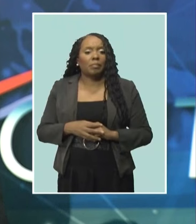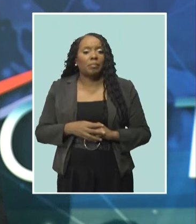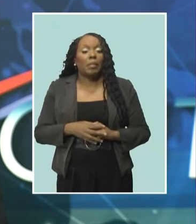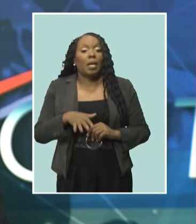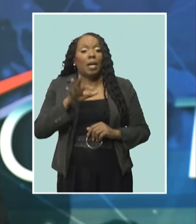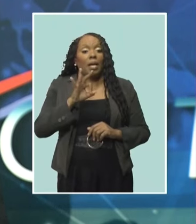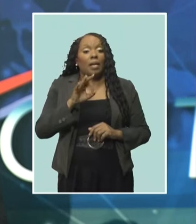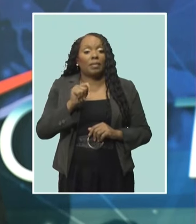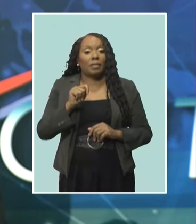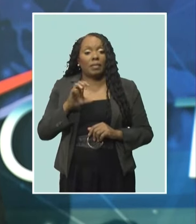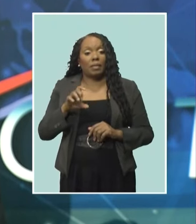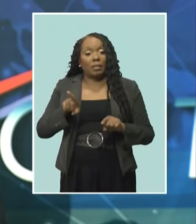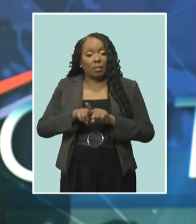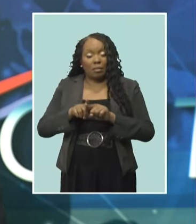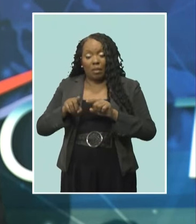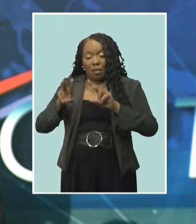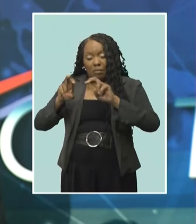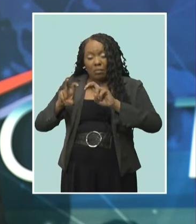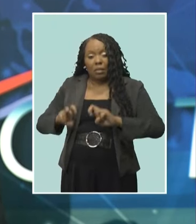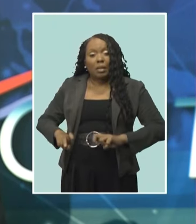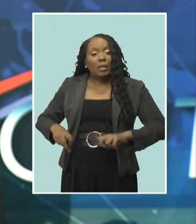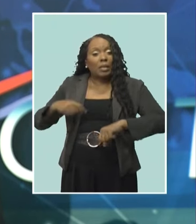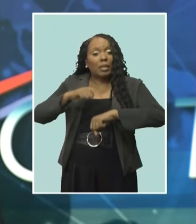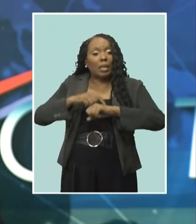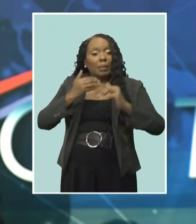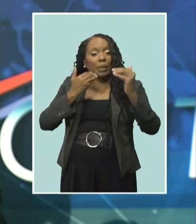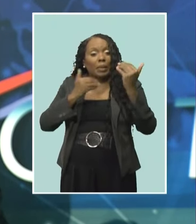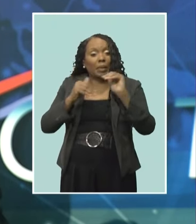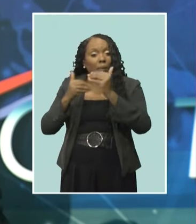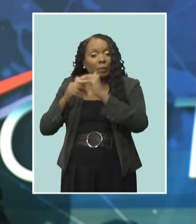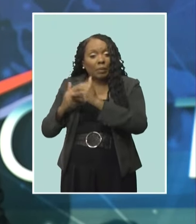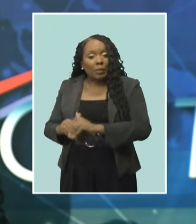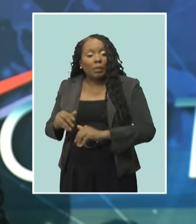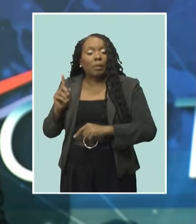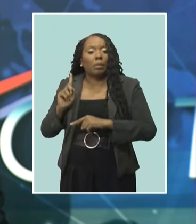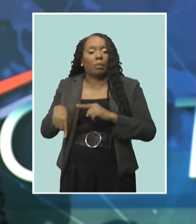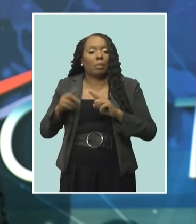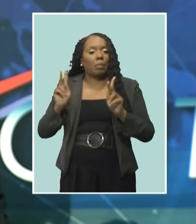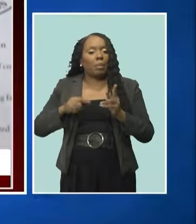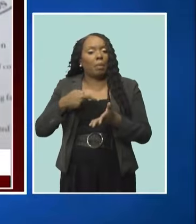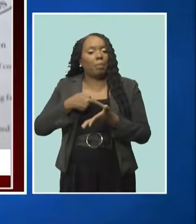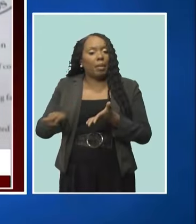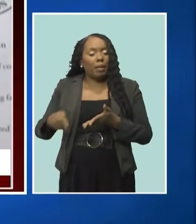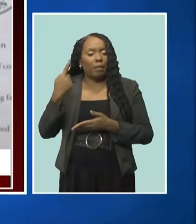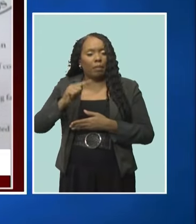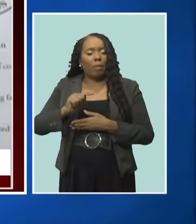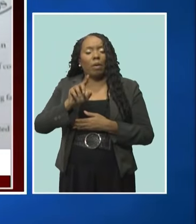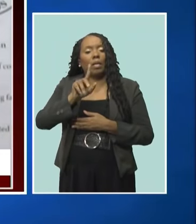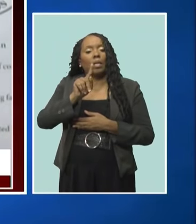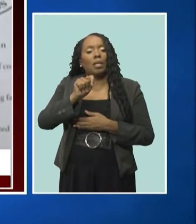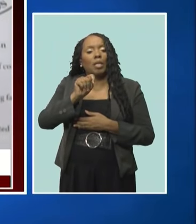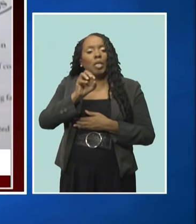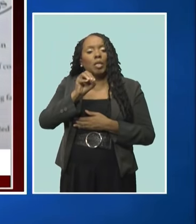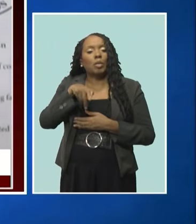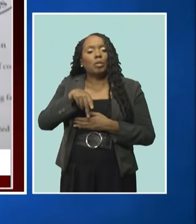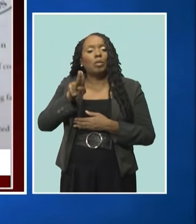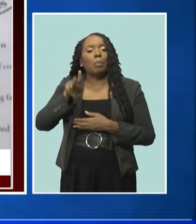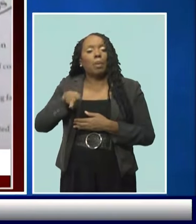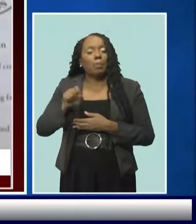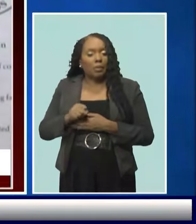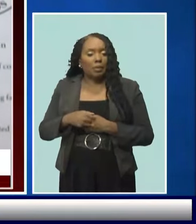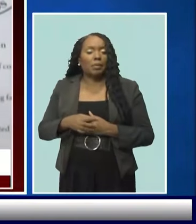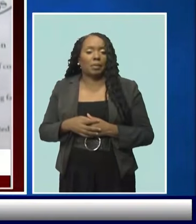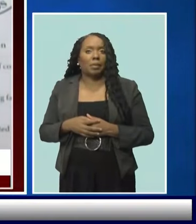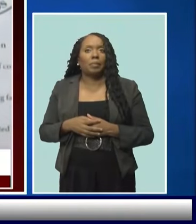the time limits offered by service providers following mobile top-ups. It's an issue that we did look into